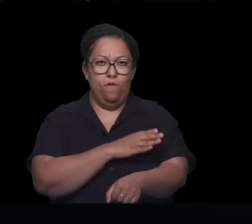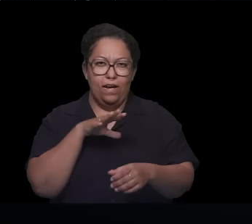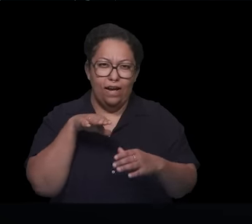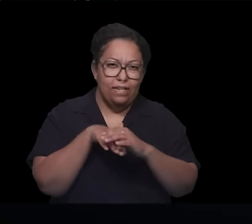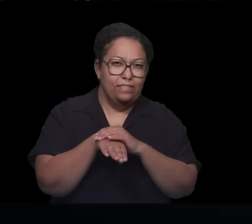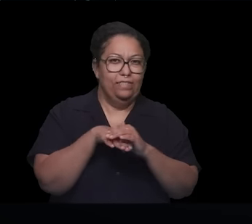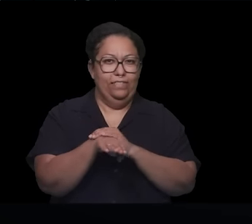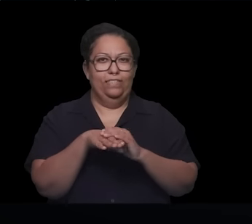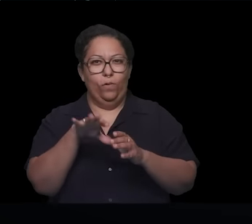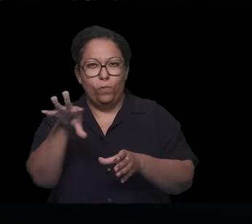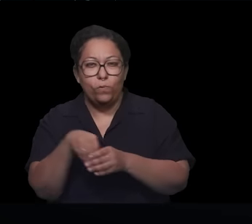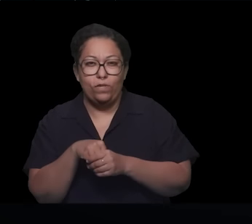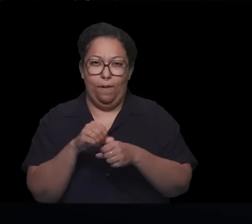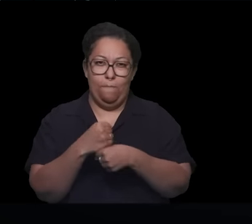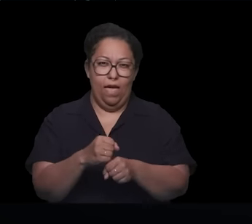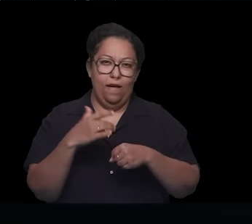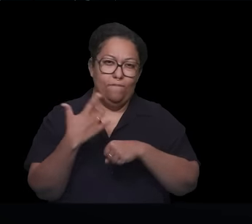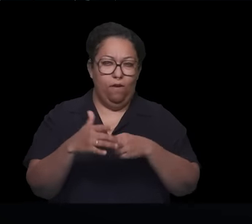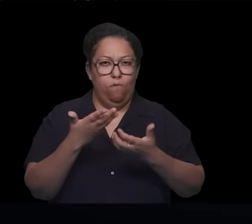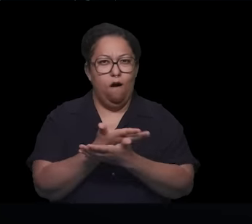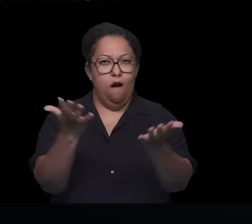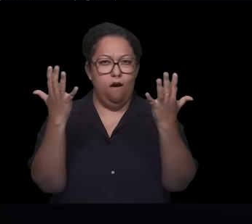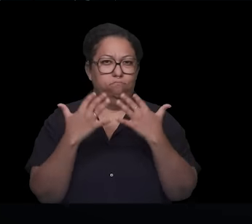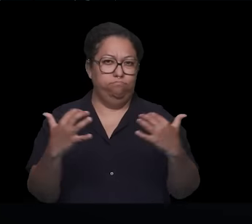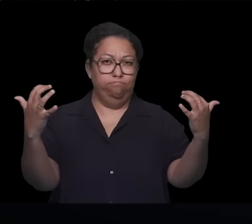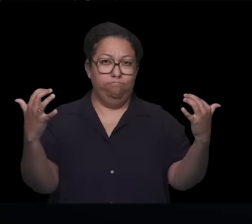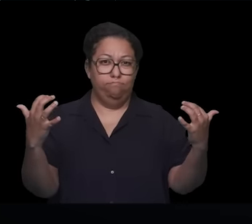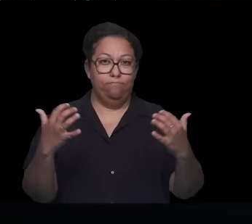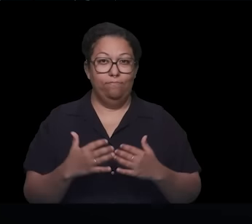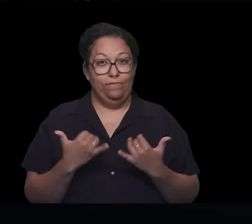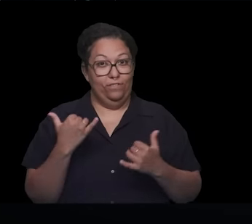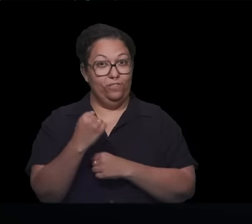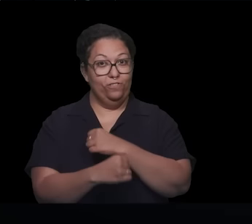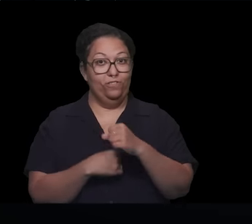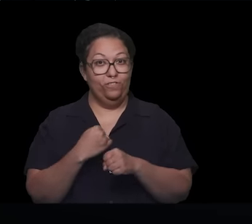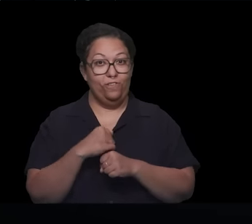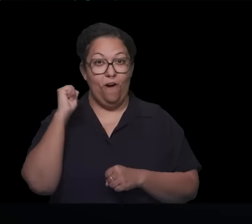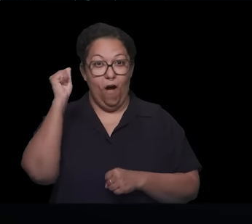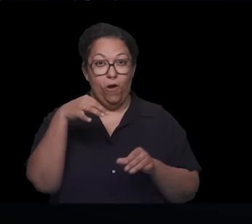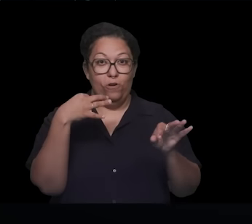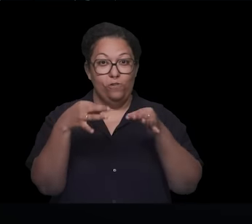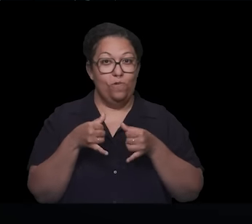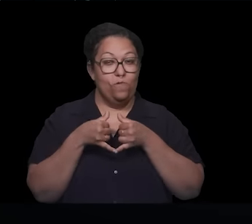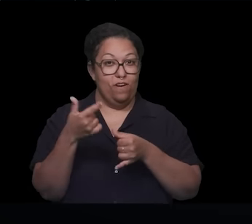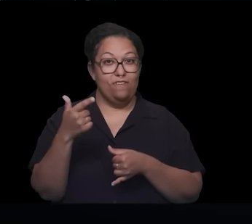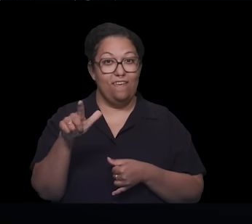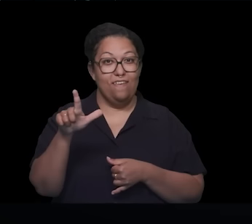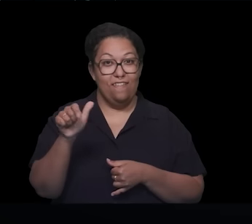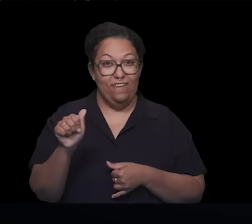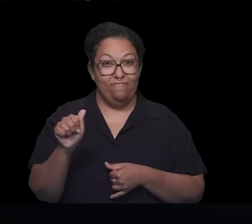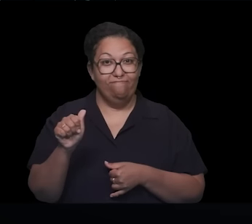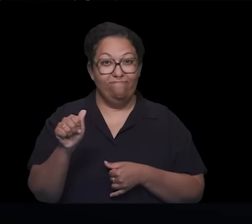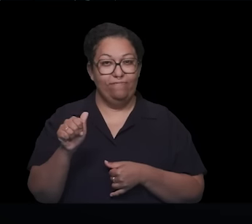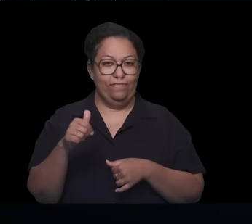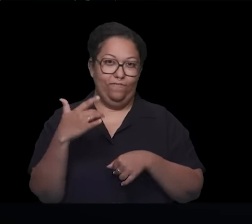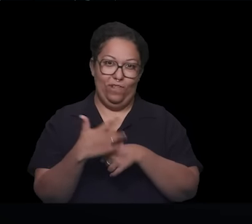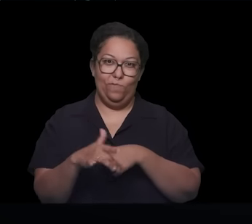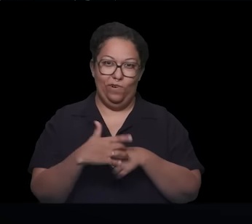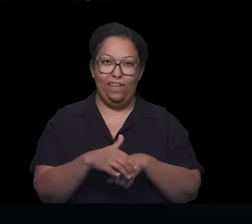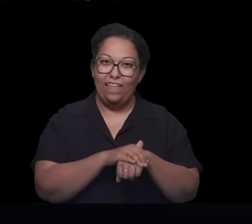increase our access, inclusiveness, and make it available to a much wider audience. This year, the Audio Description Awards